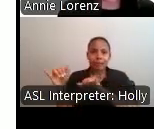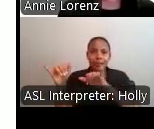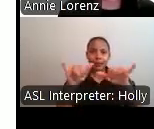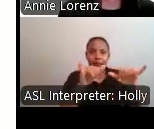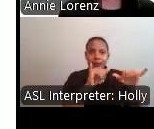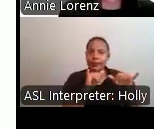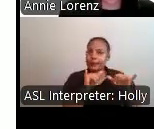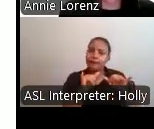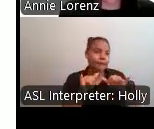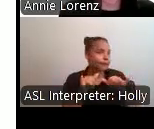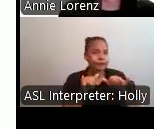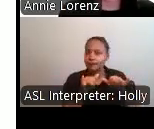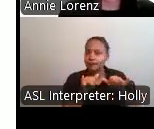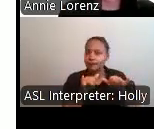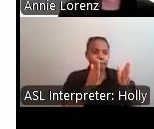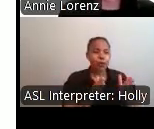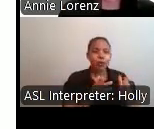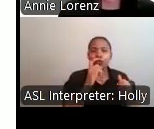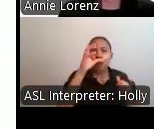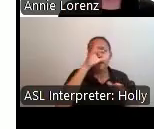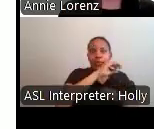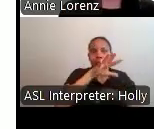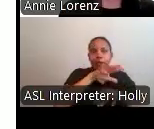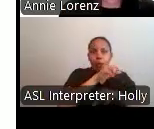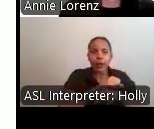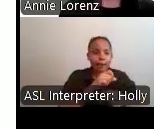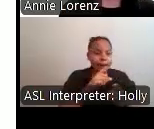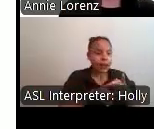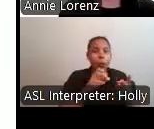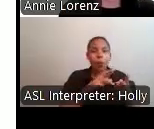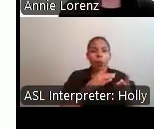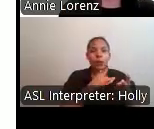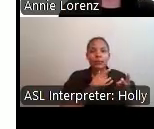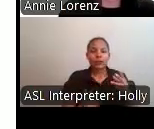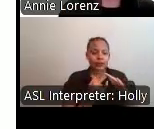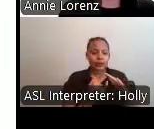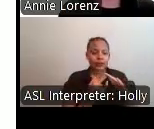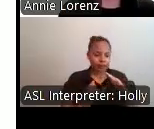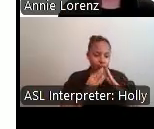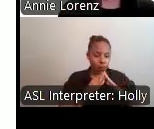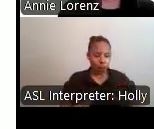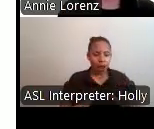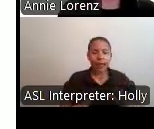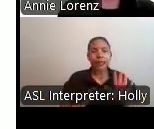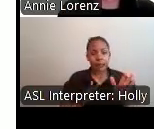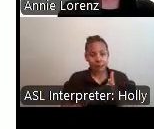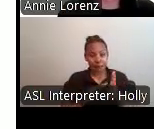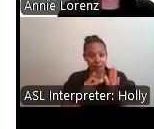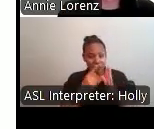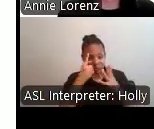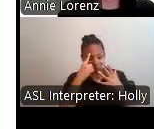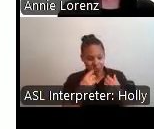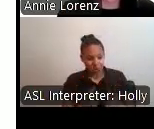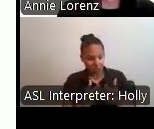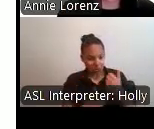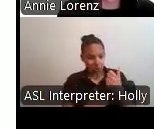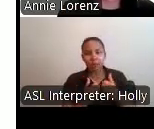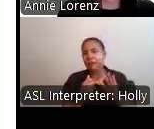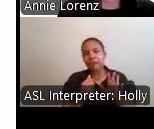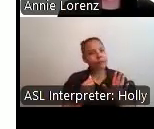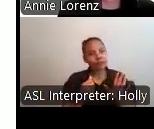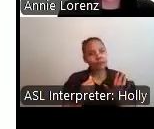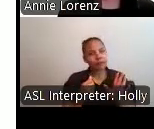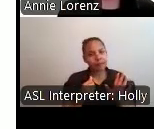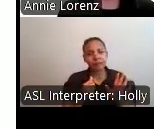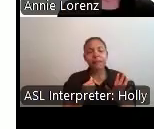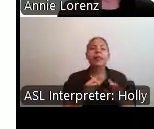quiet moment is a red flag. But when patterns emerge, that's your cue to offer resources and let the person